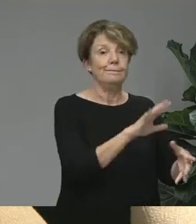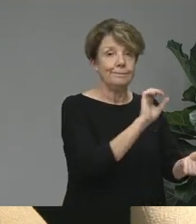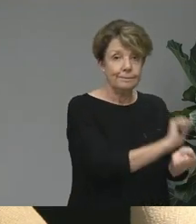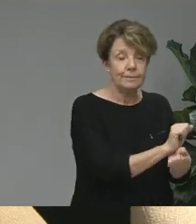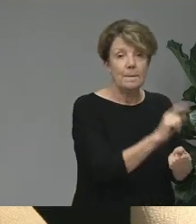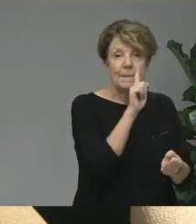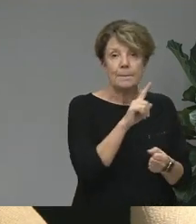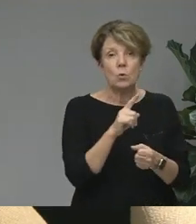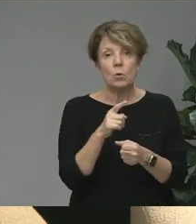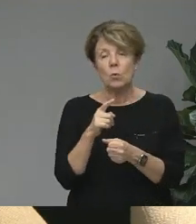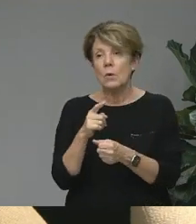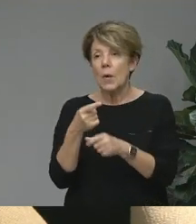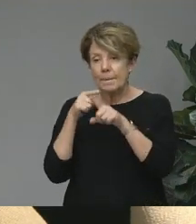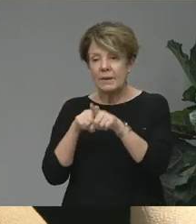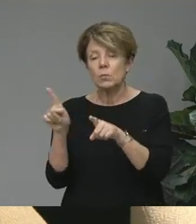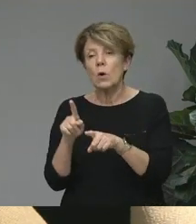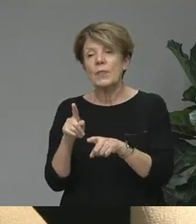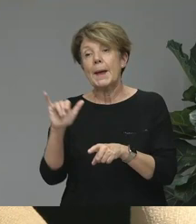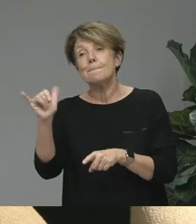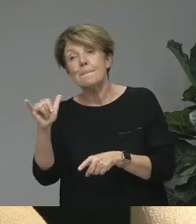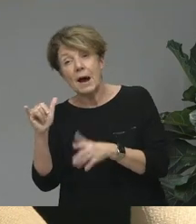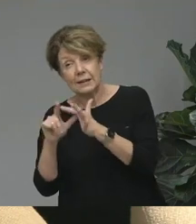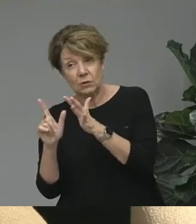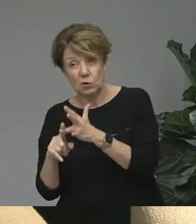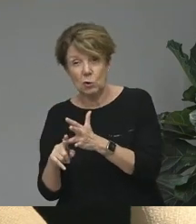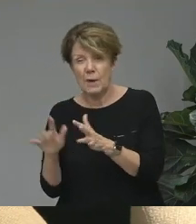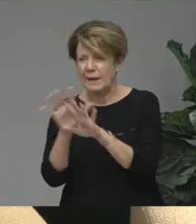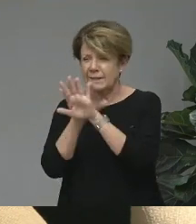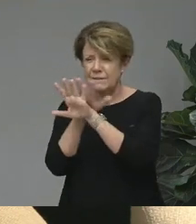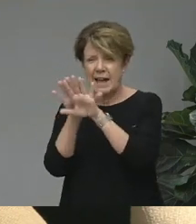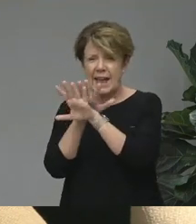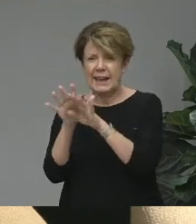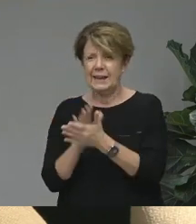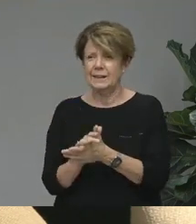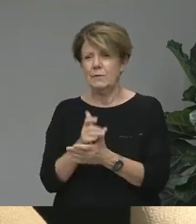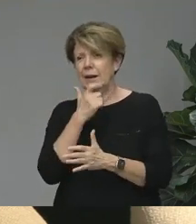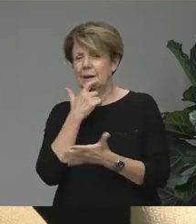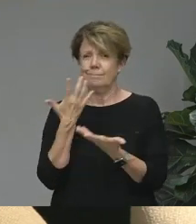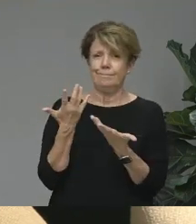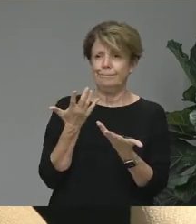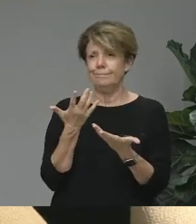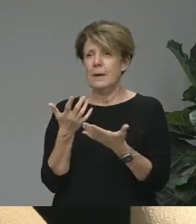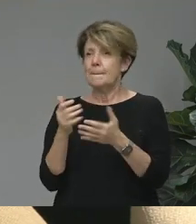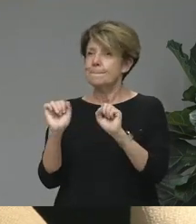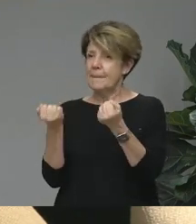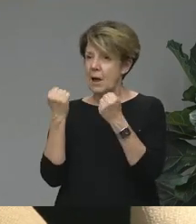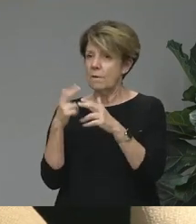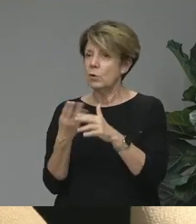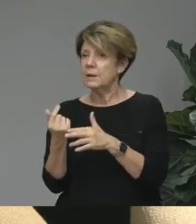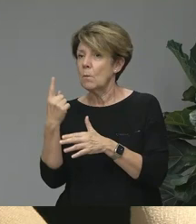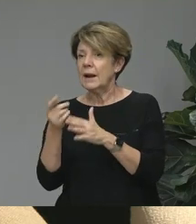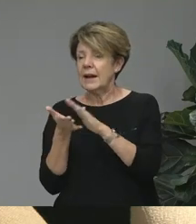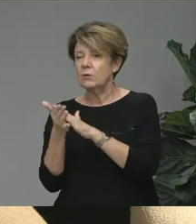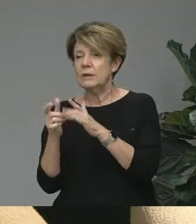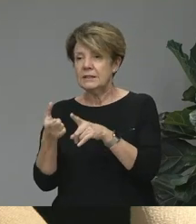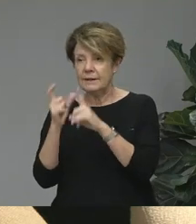do. That's a pretty vague and potentially arbitrary power being given to somebody under a difficult